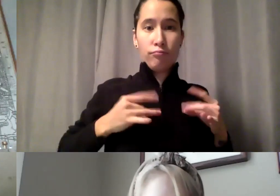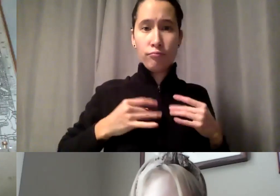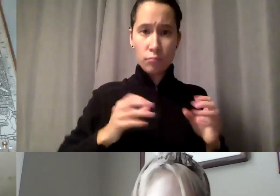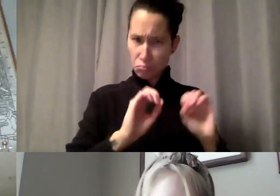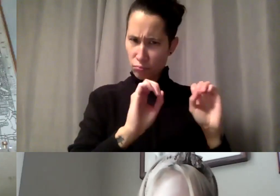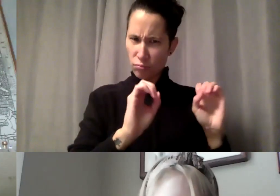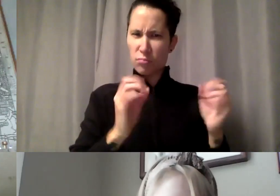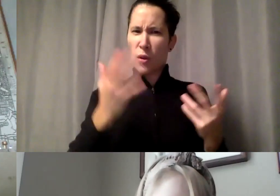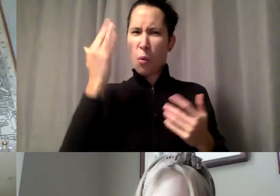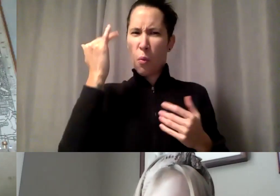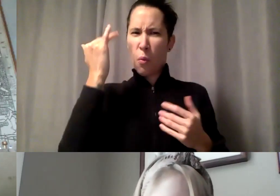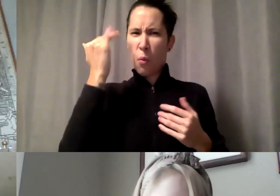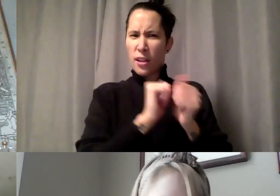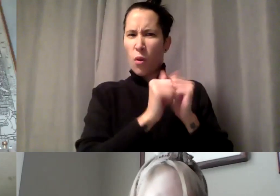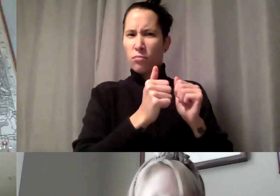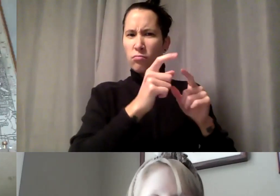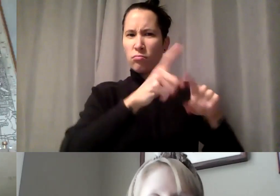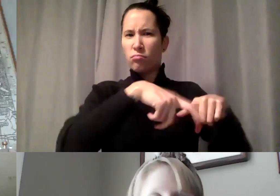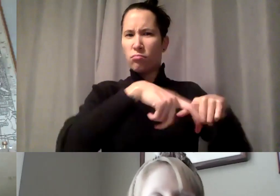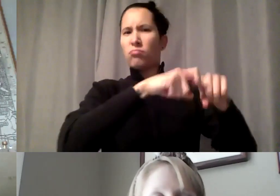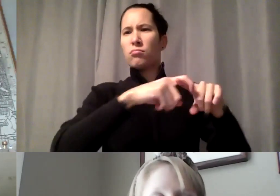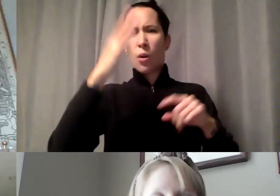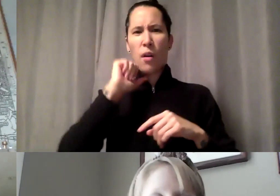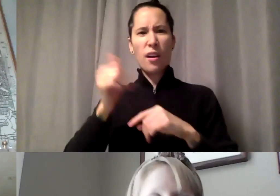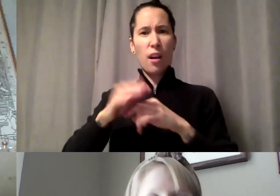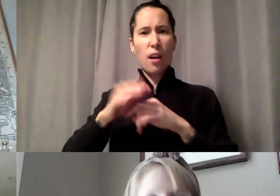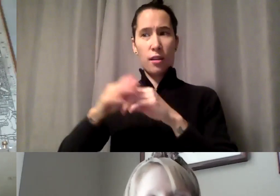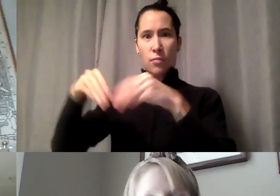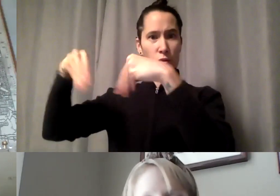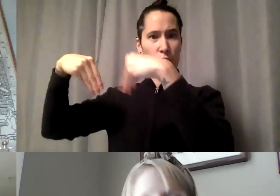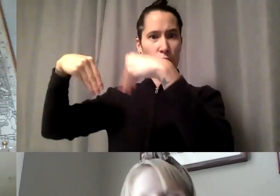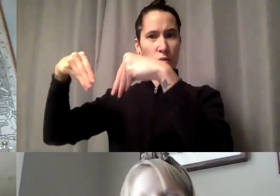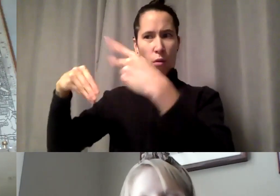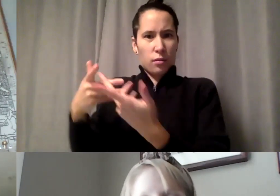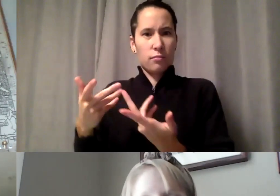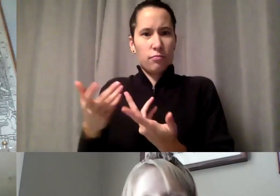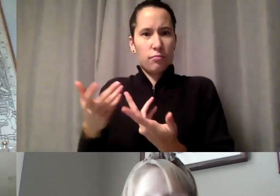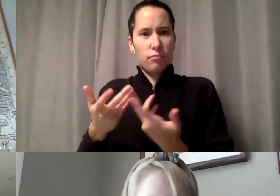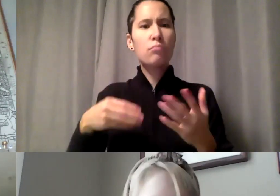Why sport? Why not department stores? So can you talk a little bit more about,